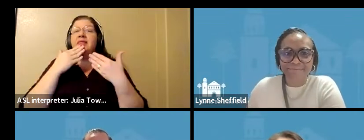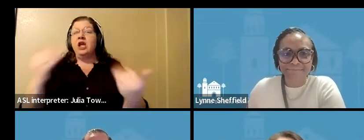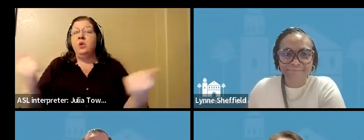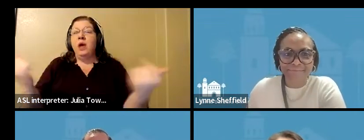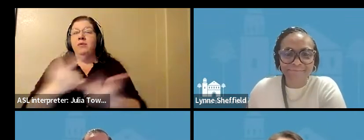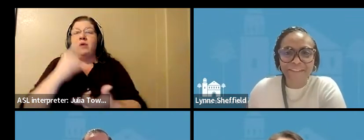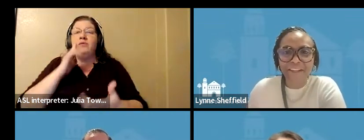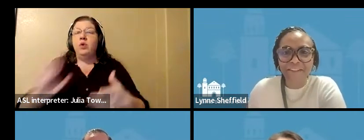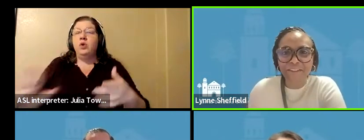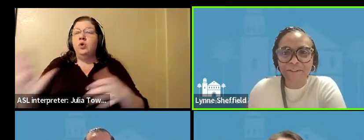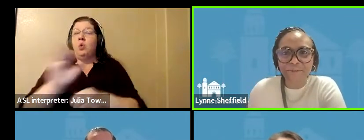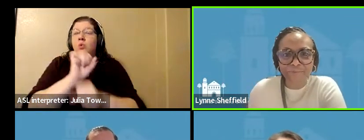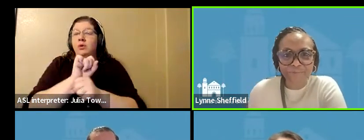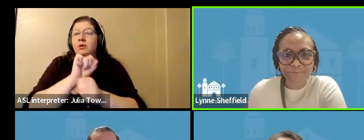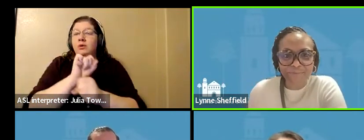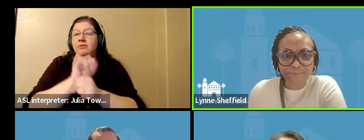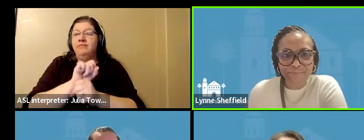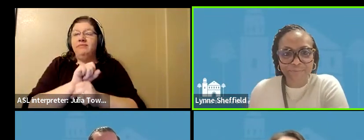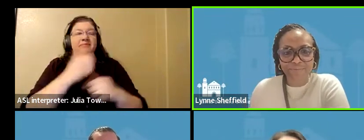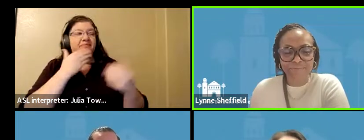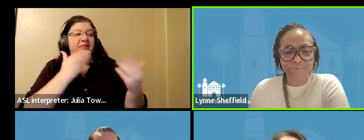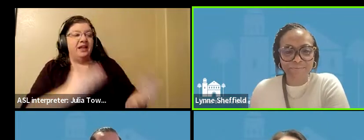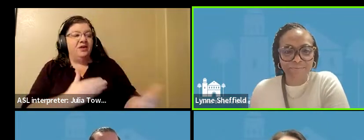your work. Thank you.